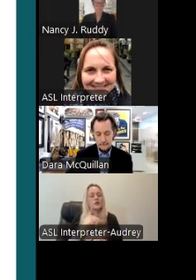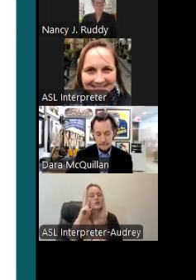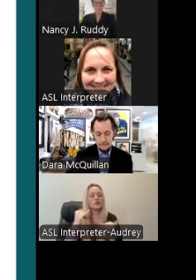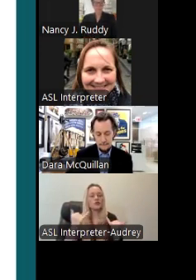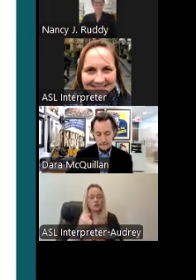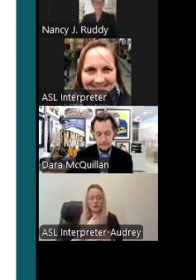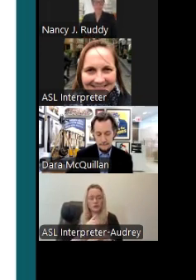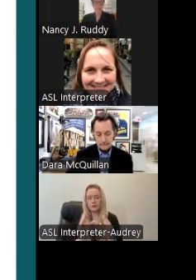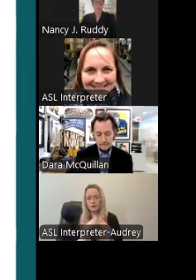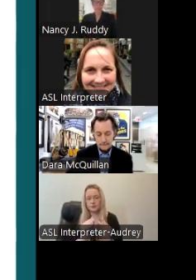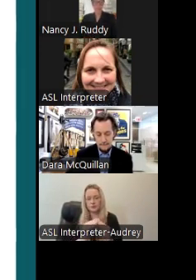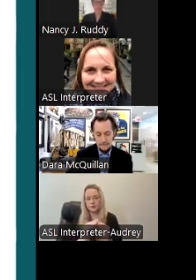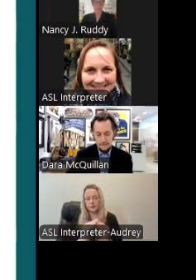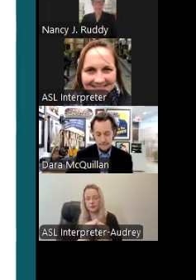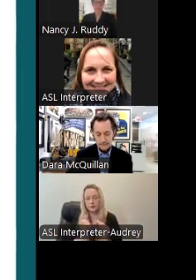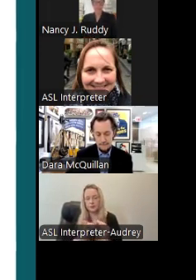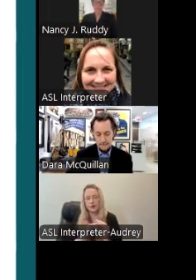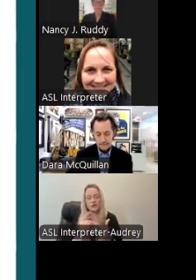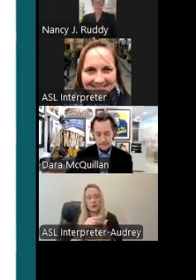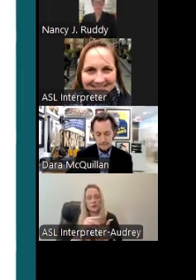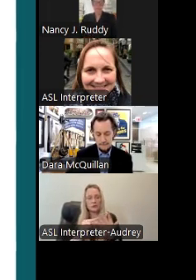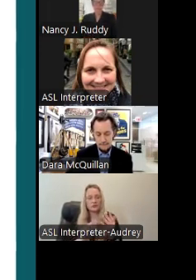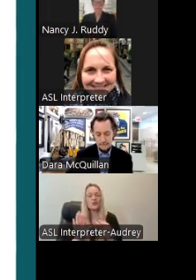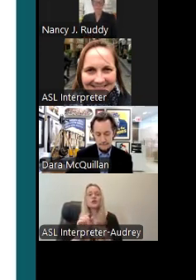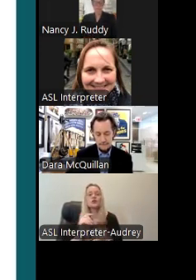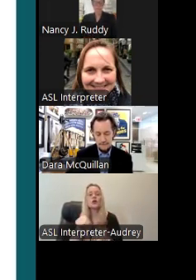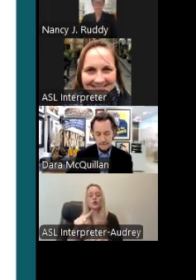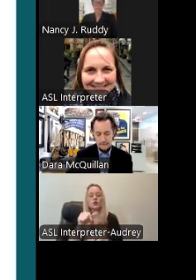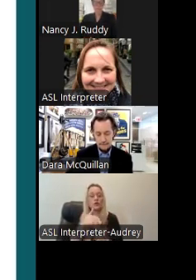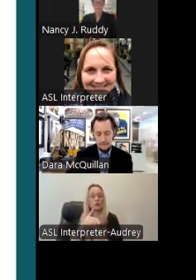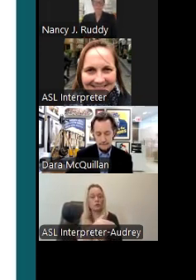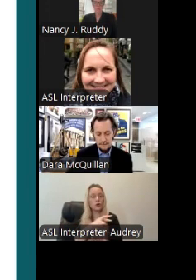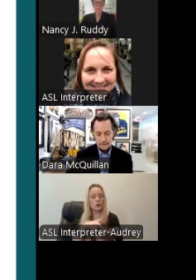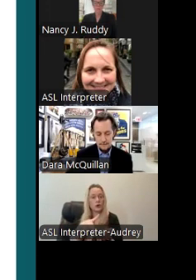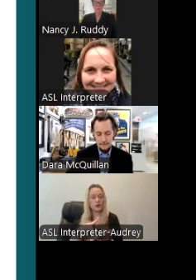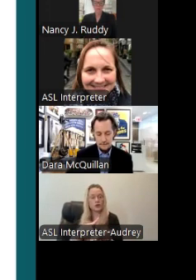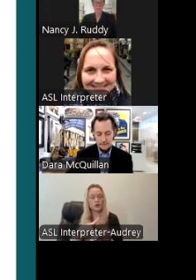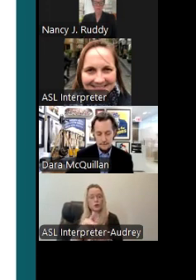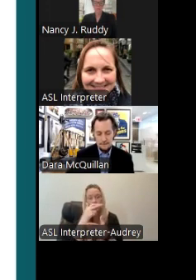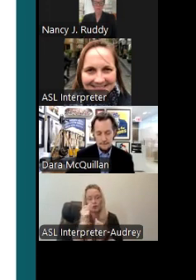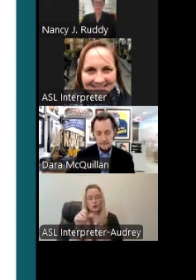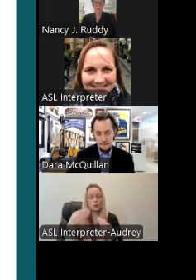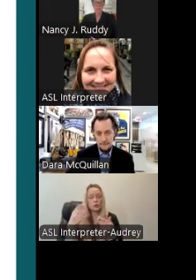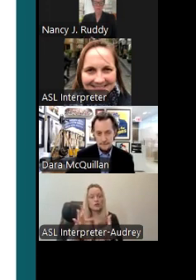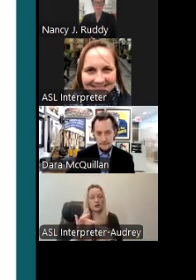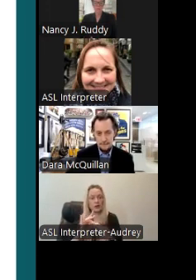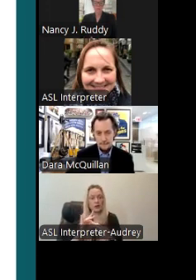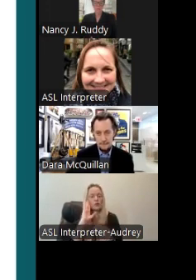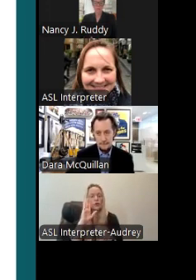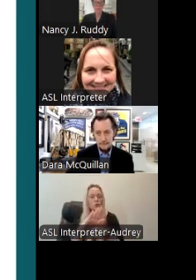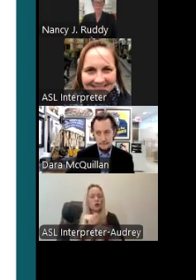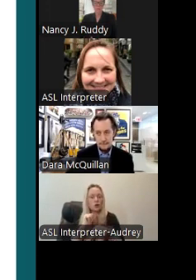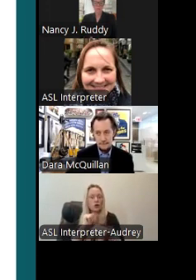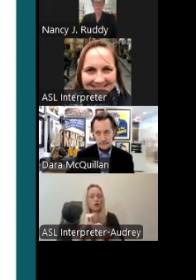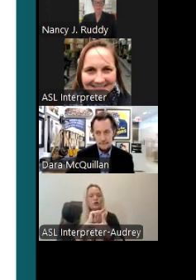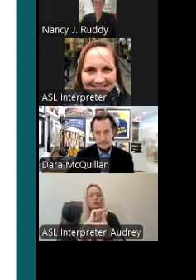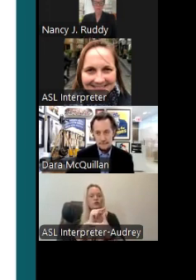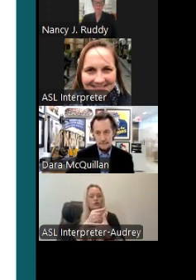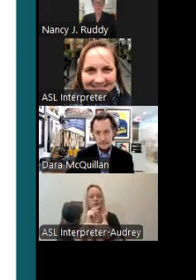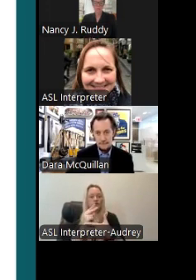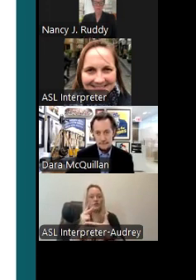session. For those of you who have pre-registered an interest in providing comment, we will call you in the order